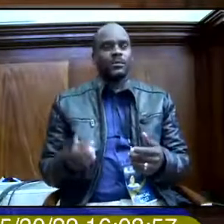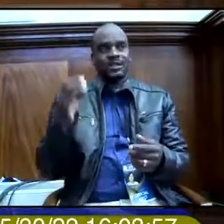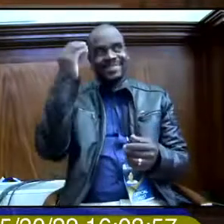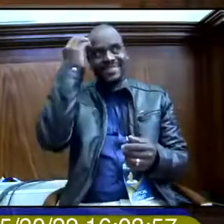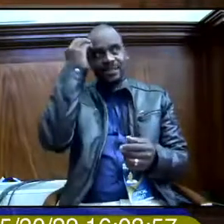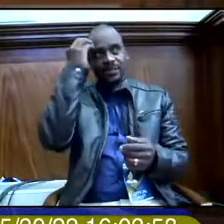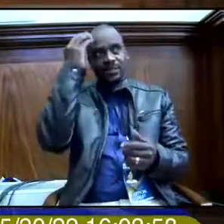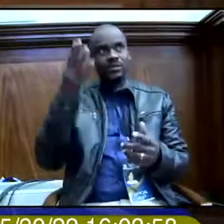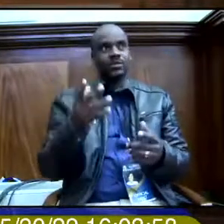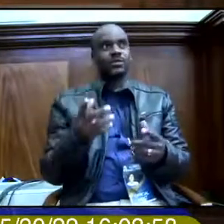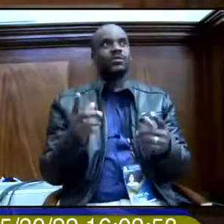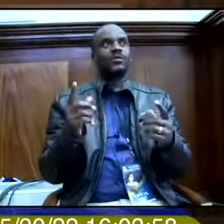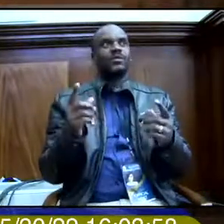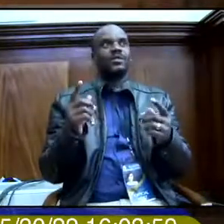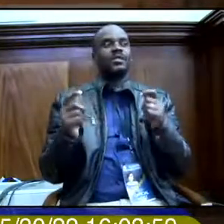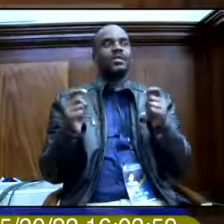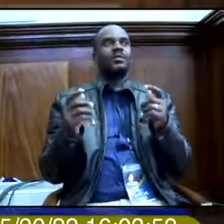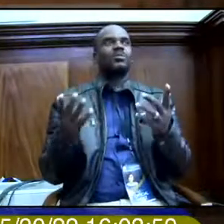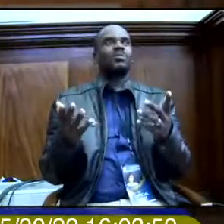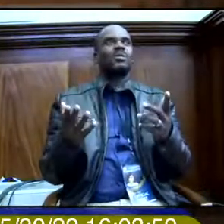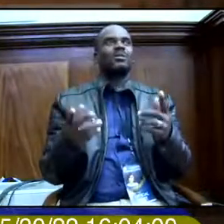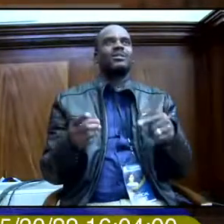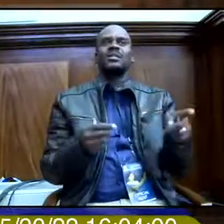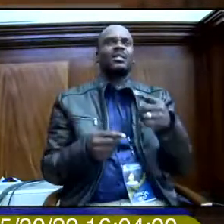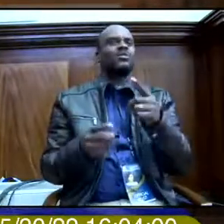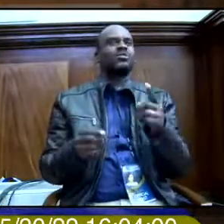fleet and transport it's outsourced